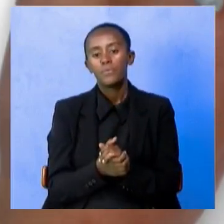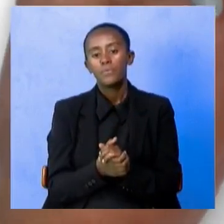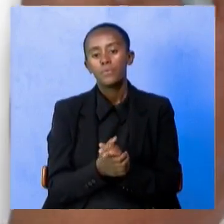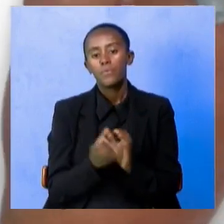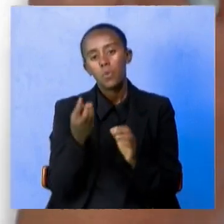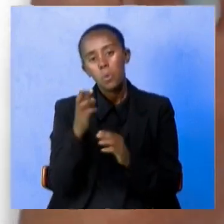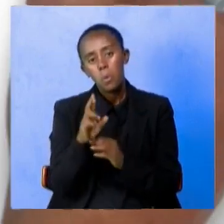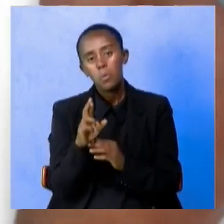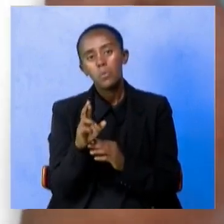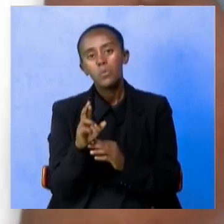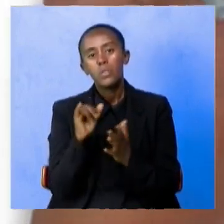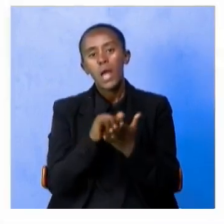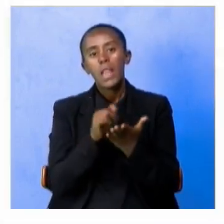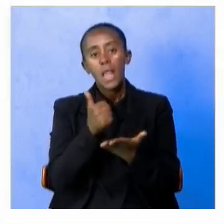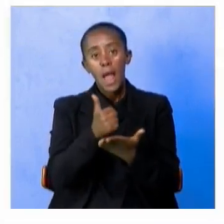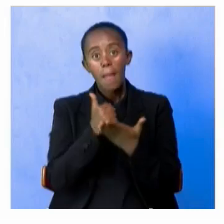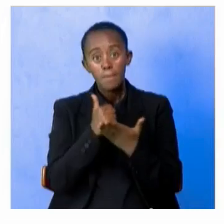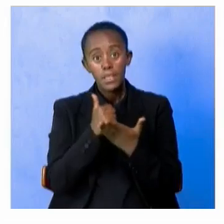or that helps